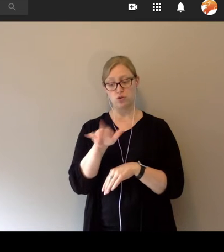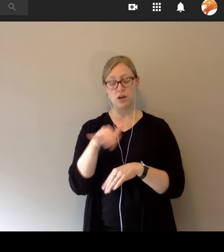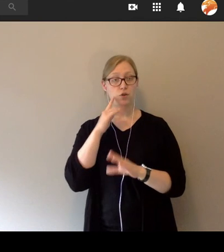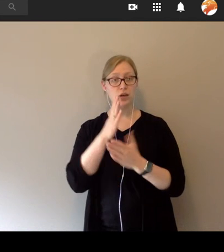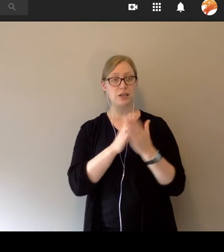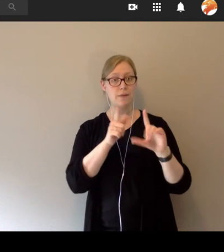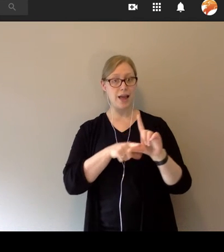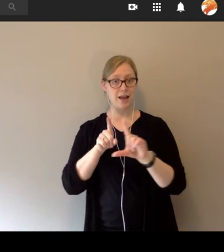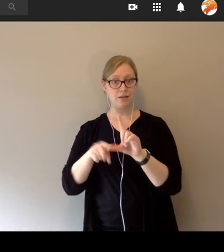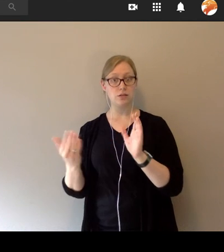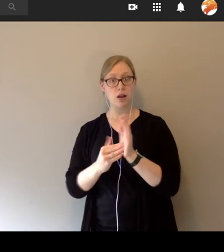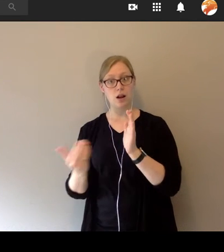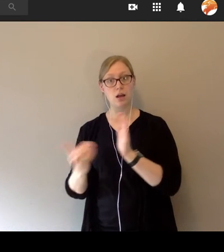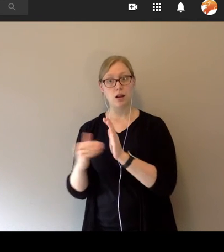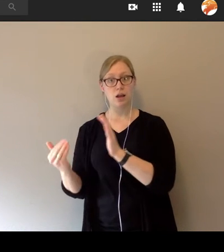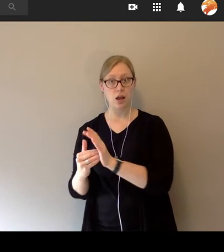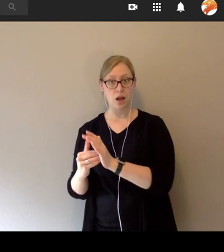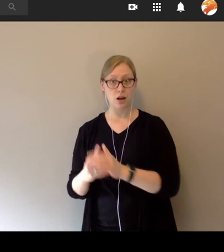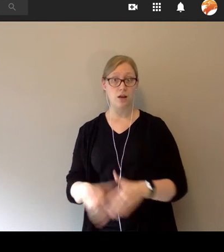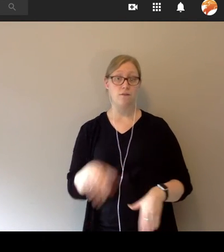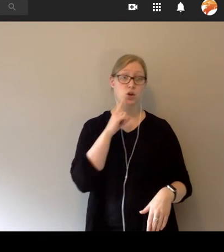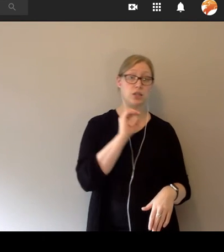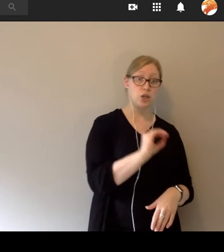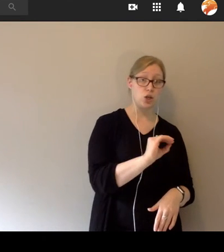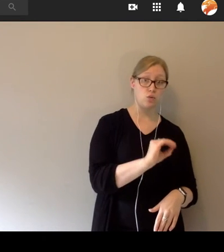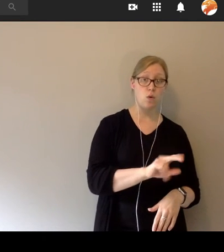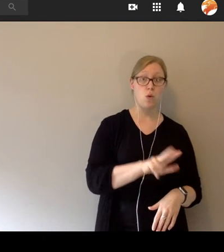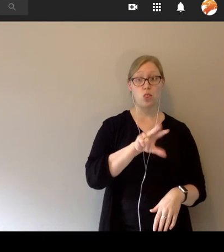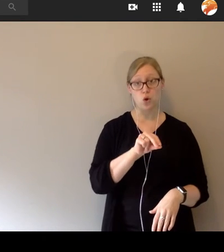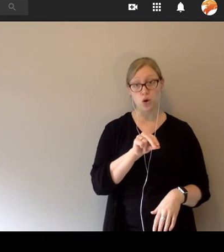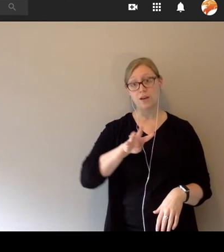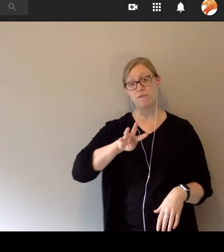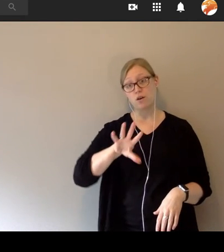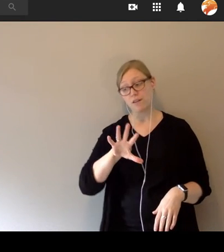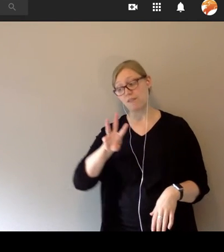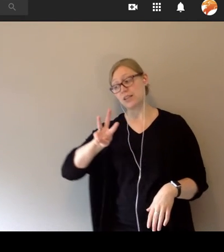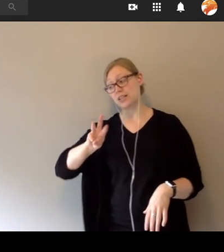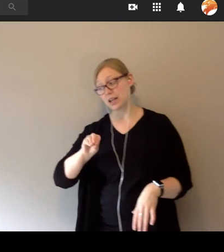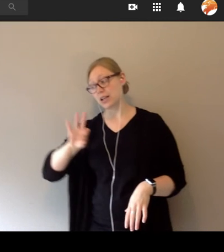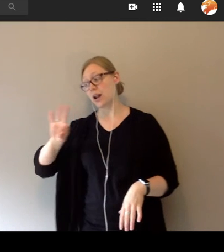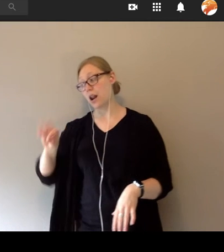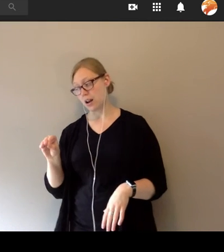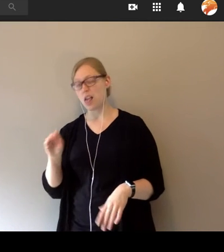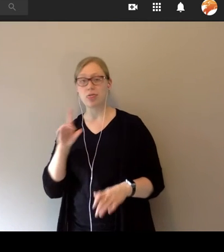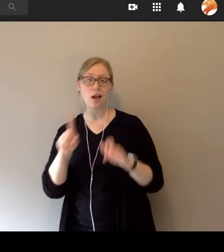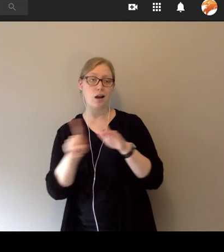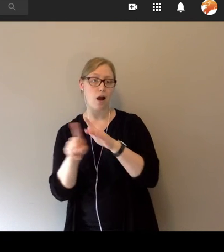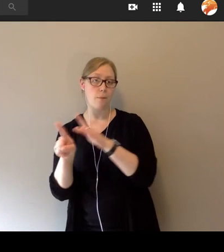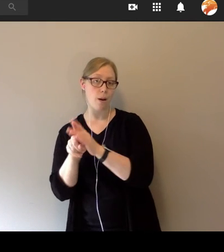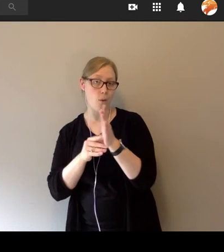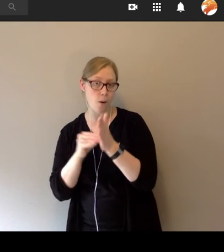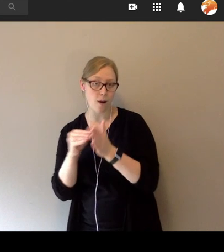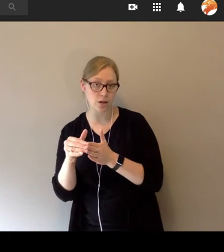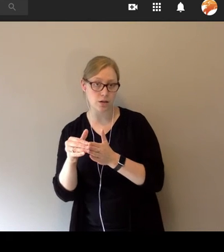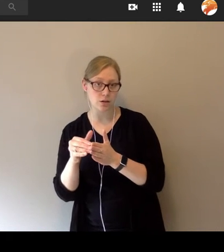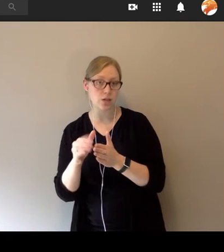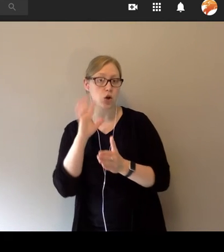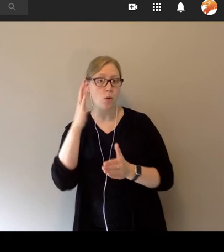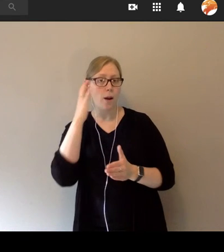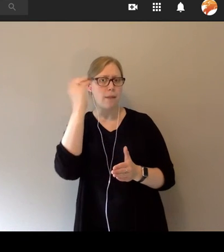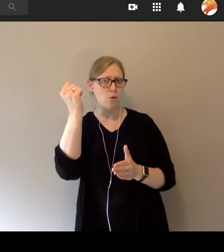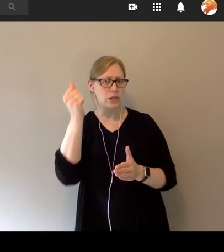30, 45, 60, and 90. They just come up a lot. And so eventually you're going to memorize these values just like you